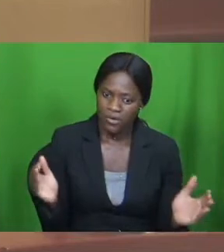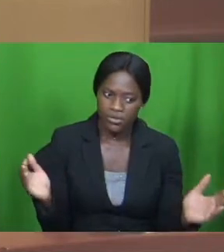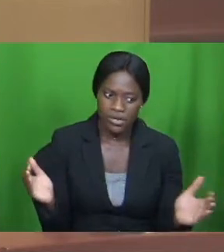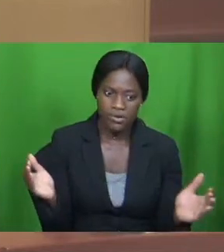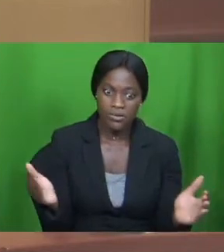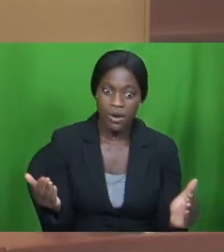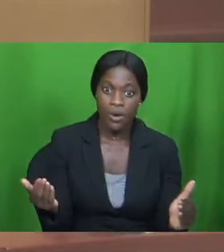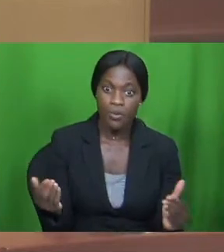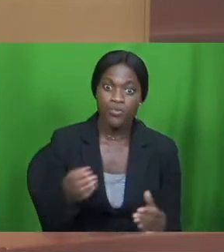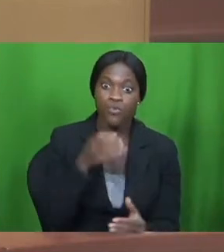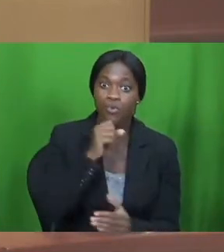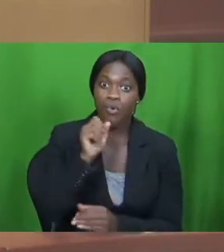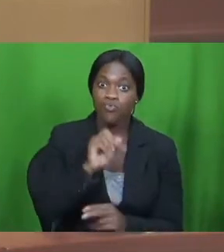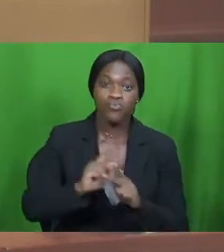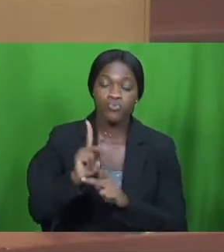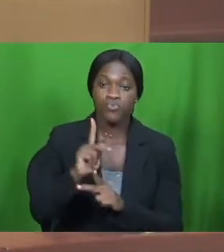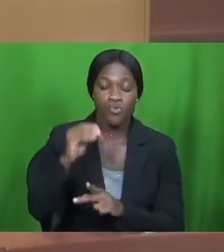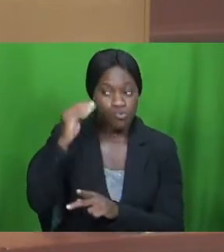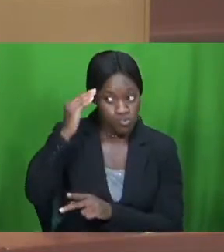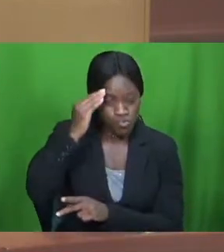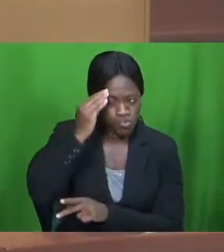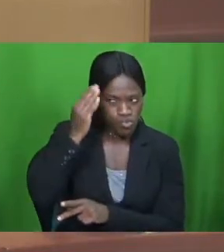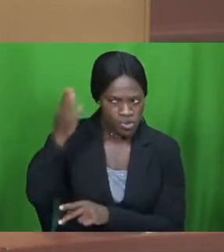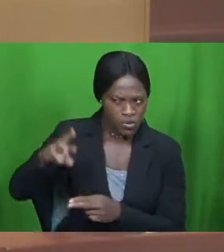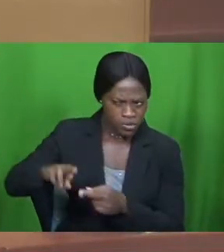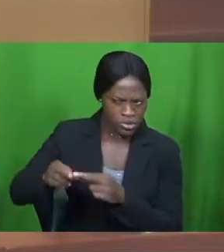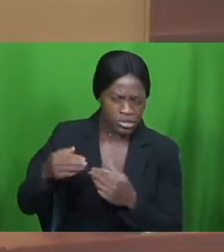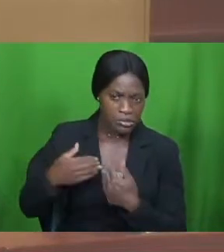the loan facility that ultimately